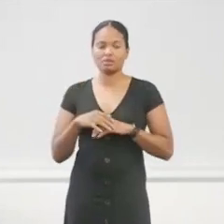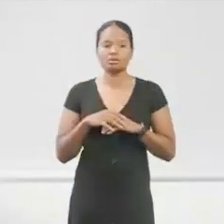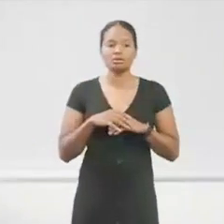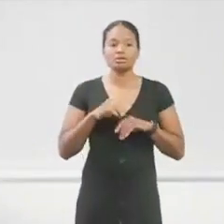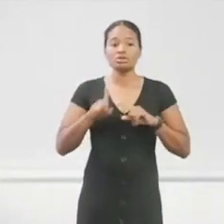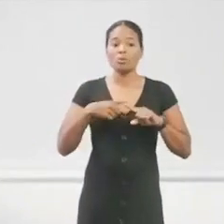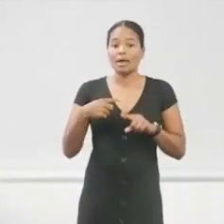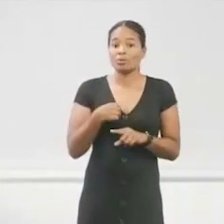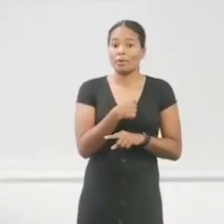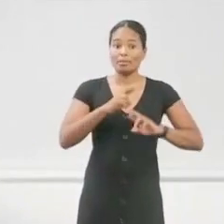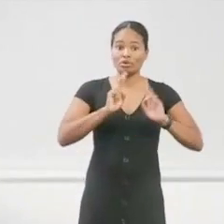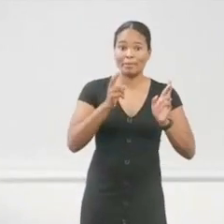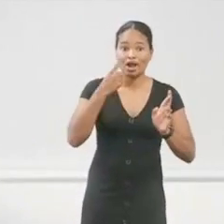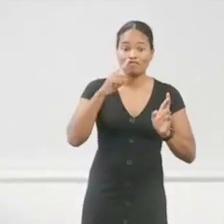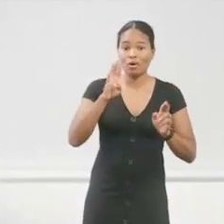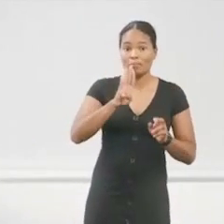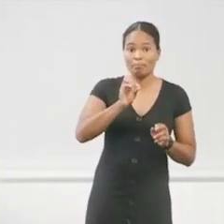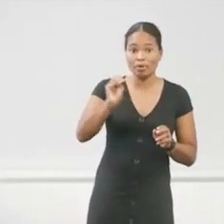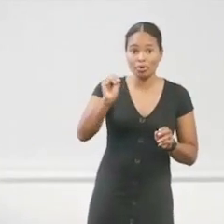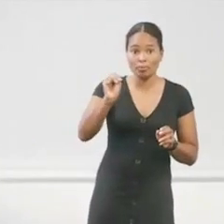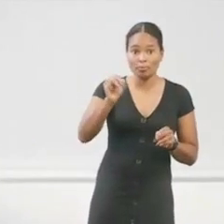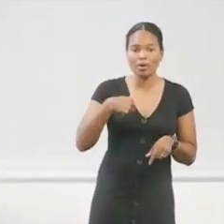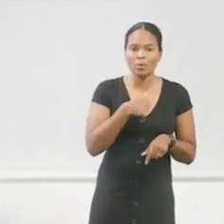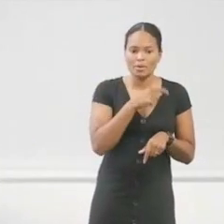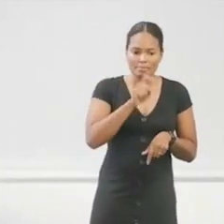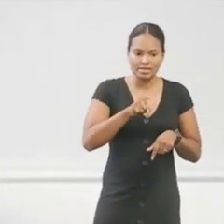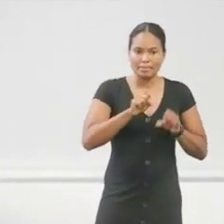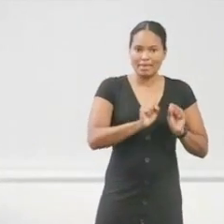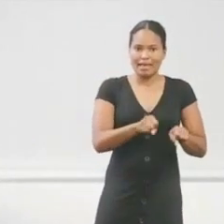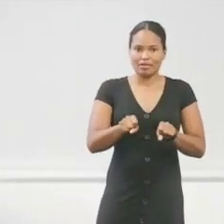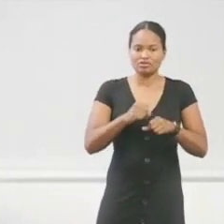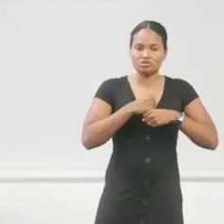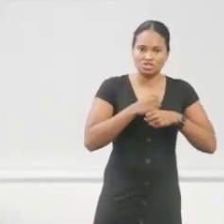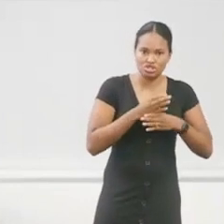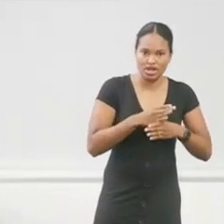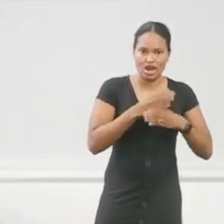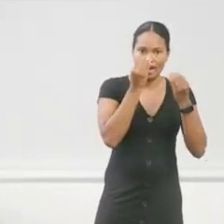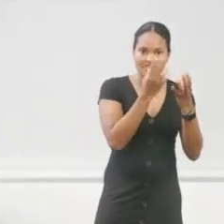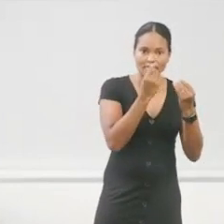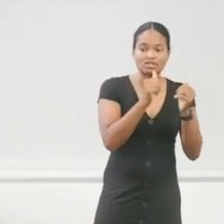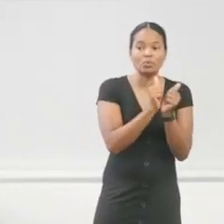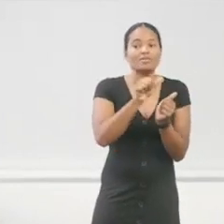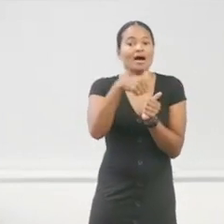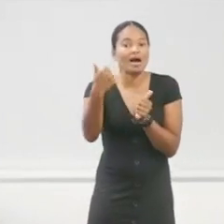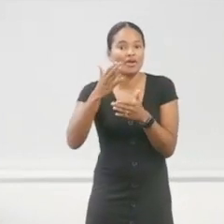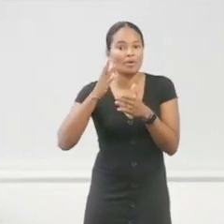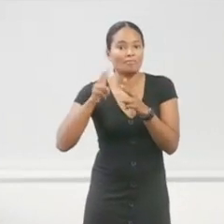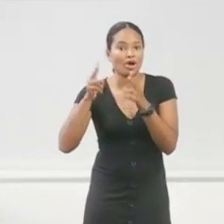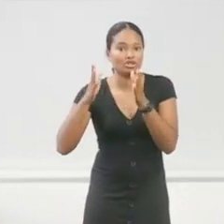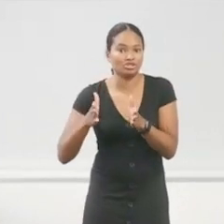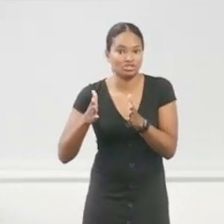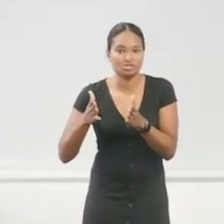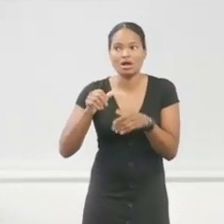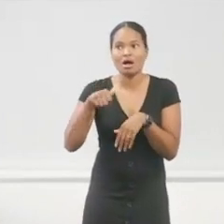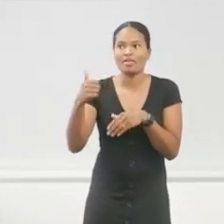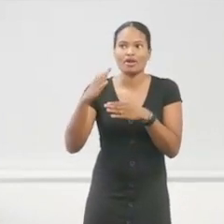for boom, we need to be able to share that information with our other partners. And your other the list of your other partners